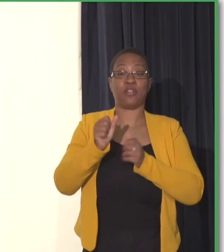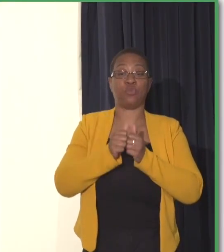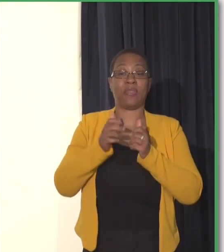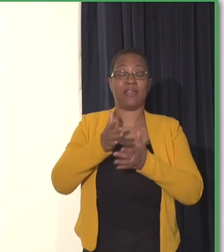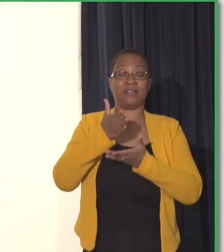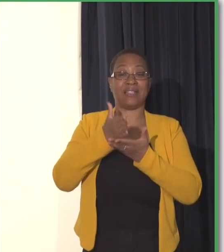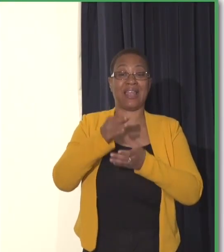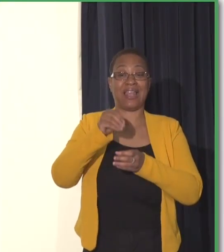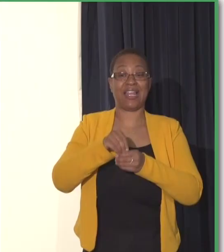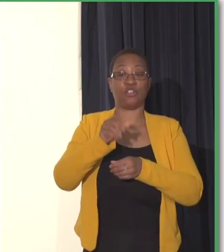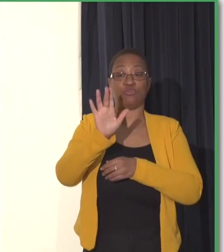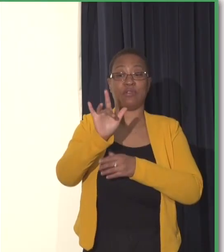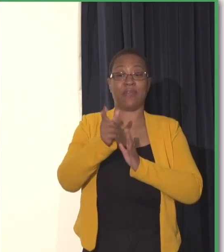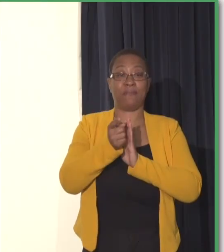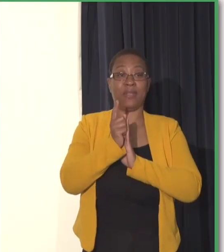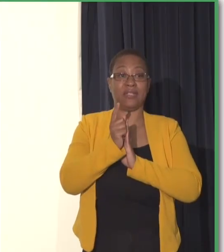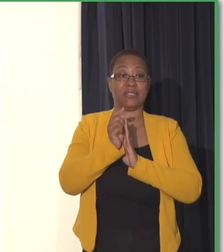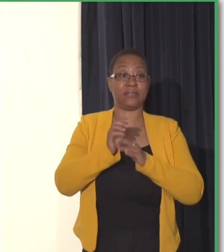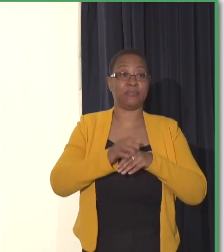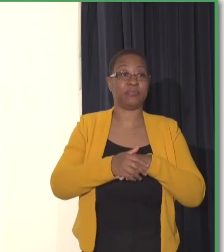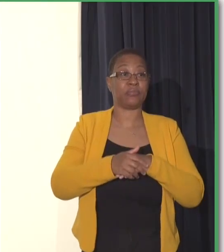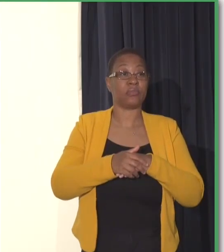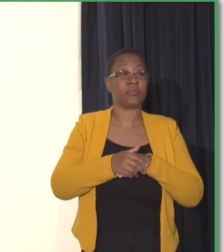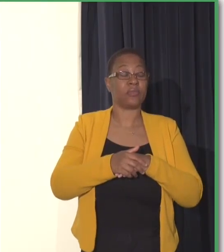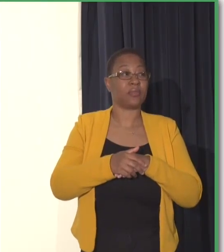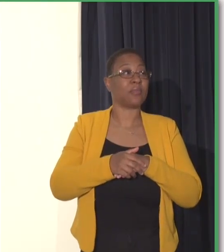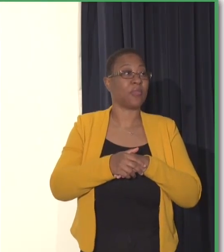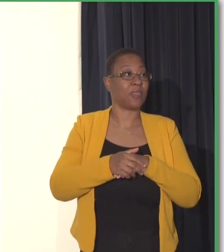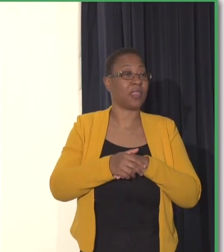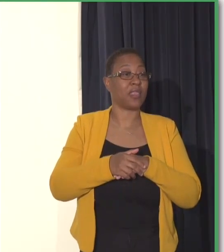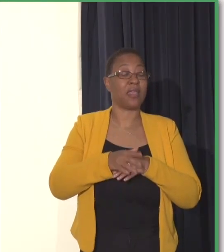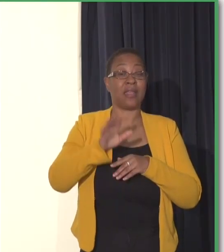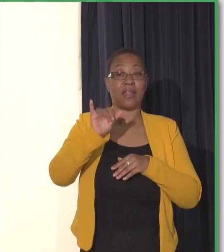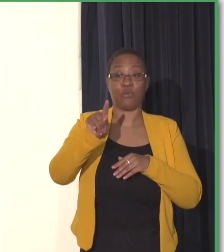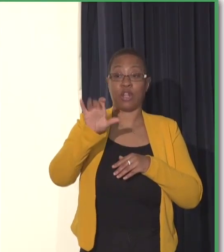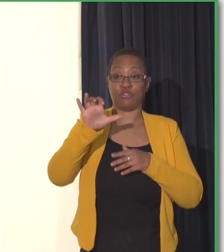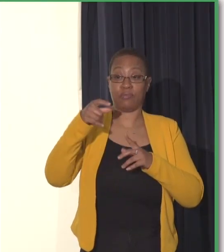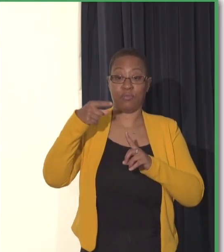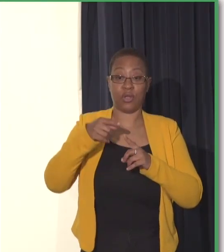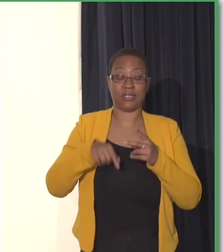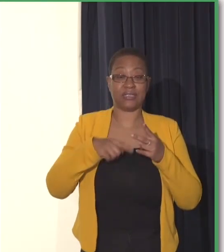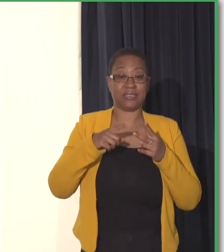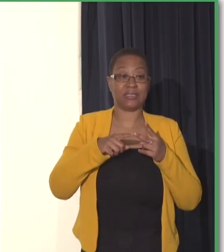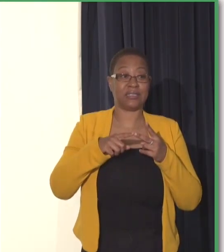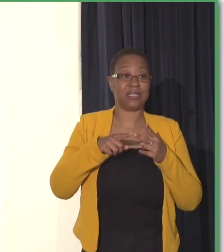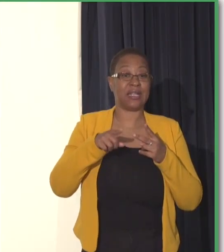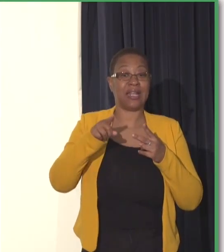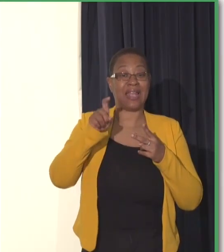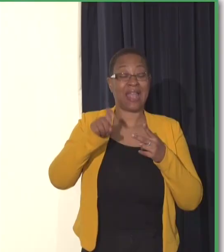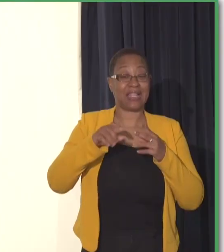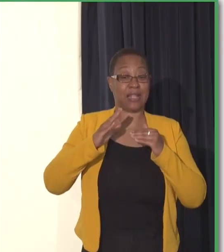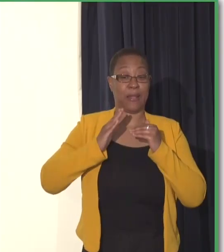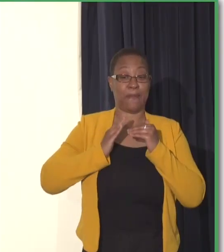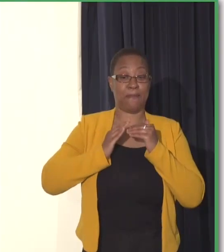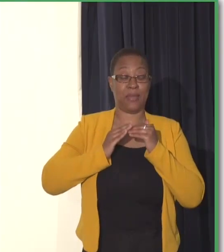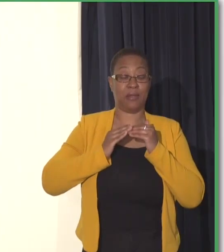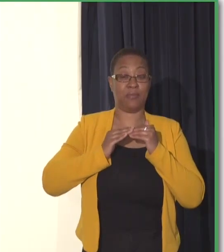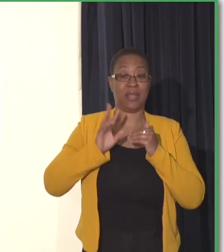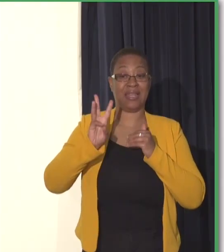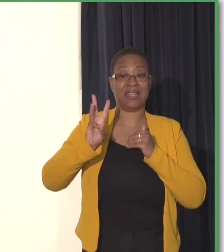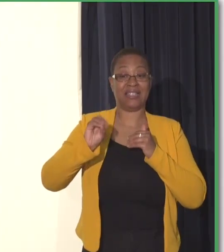stopping within 25 minutes. Wow. He has to, that's 100 points. Wow. He has to do minimum of